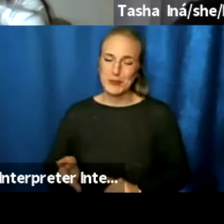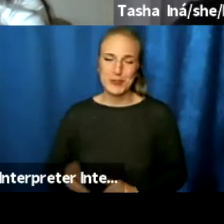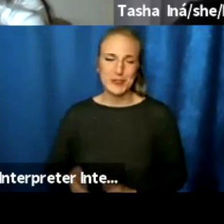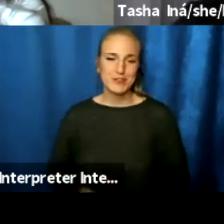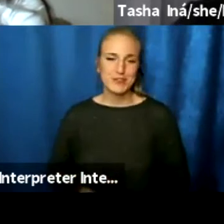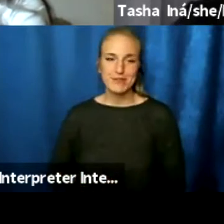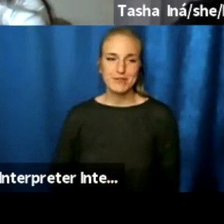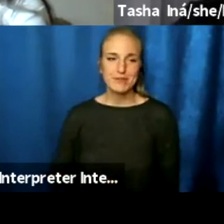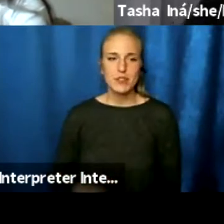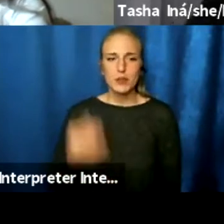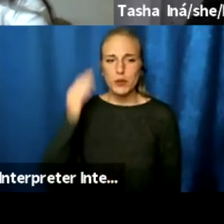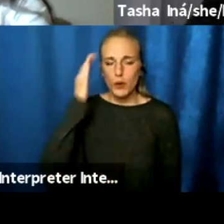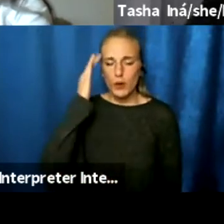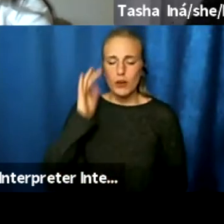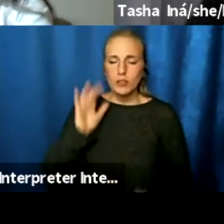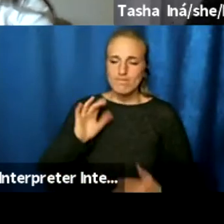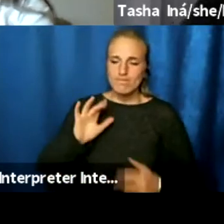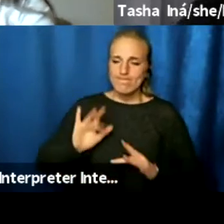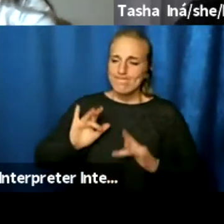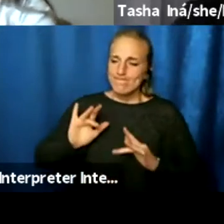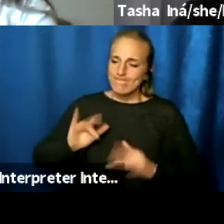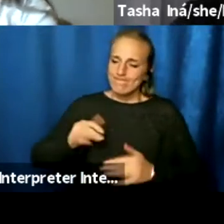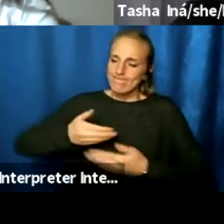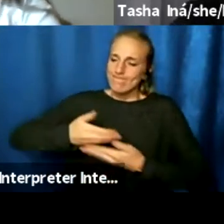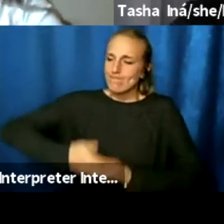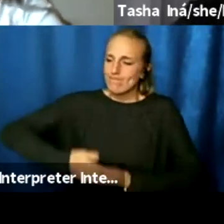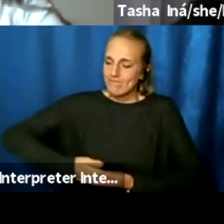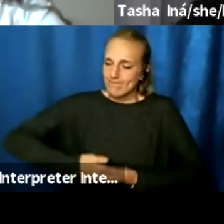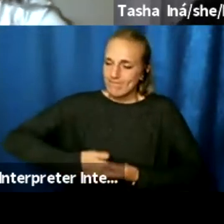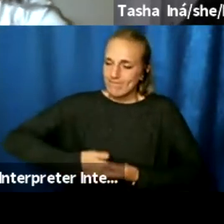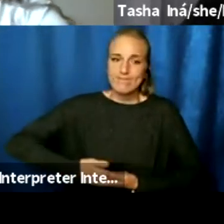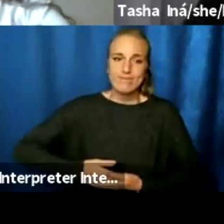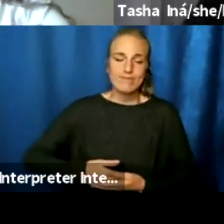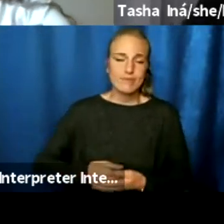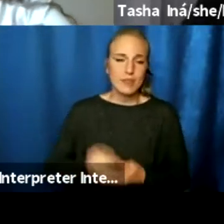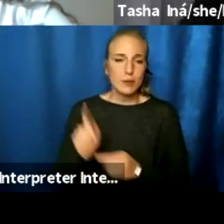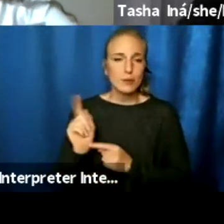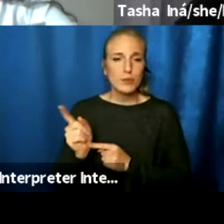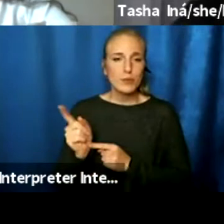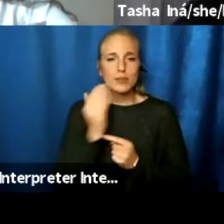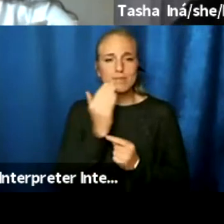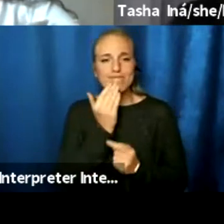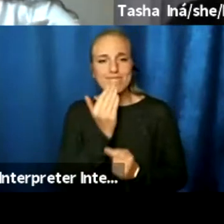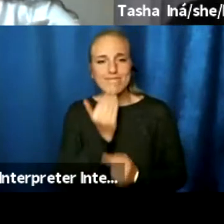how compassionate we would be with this sweet moment.